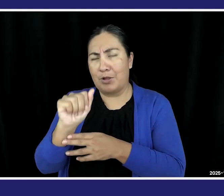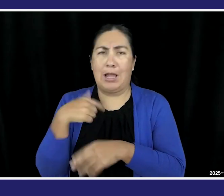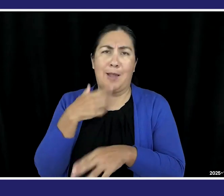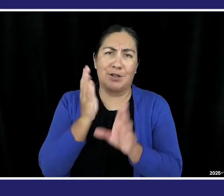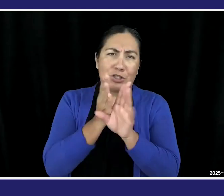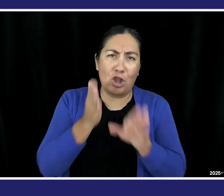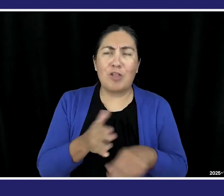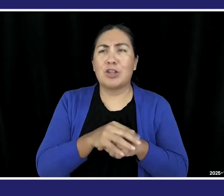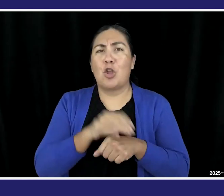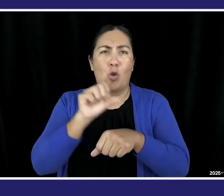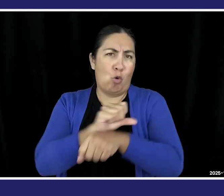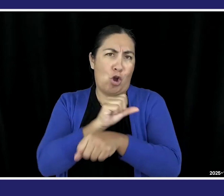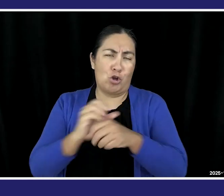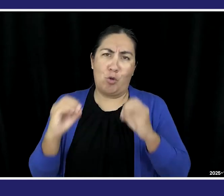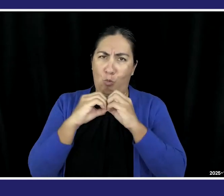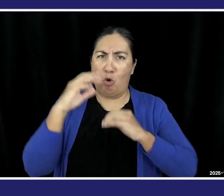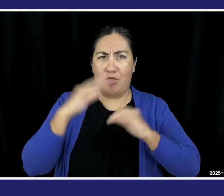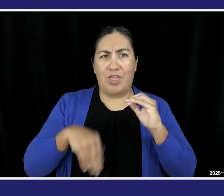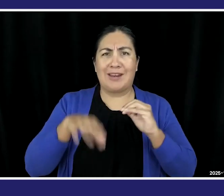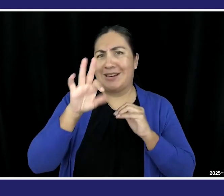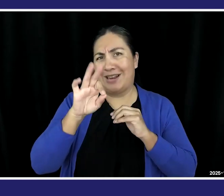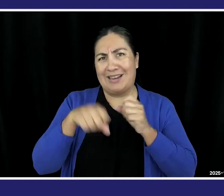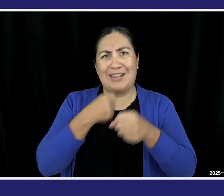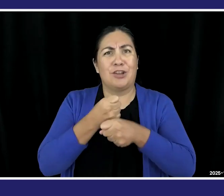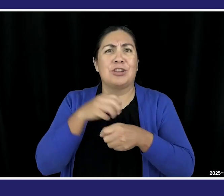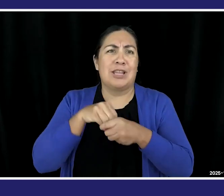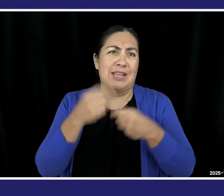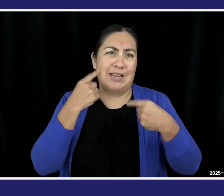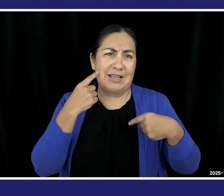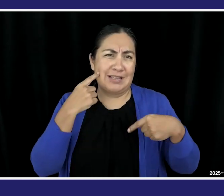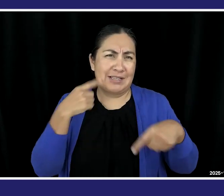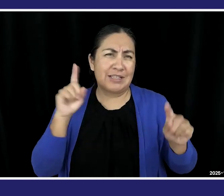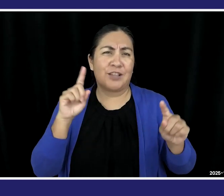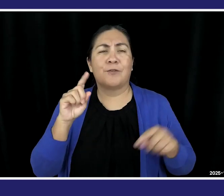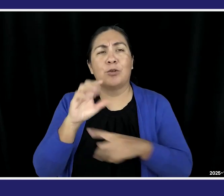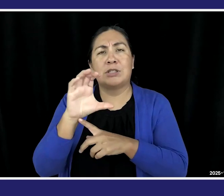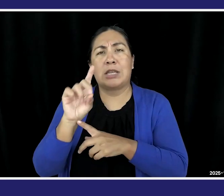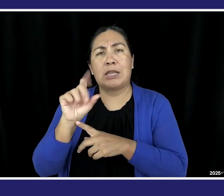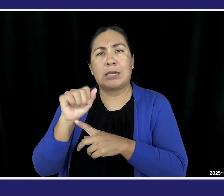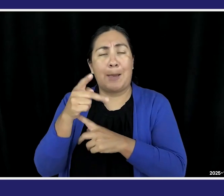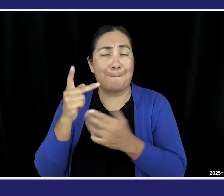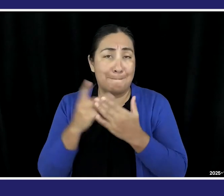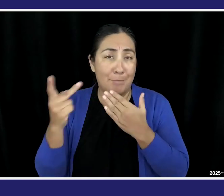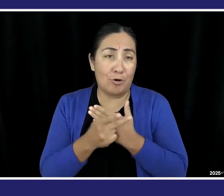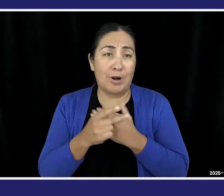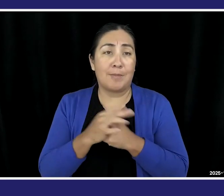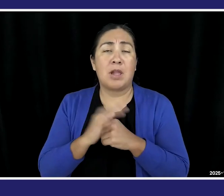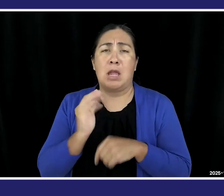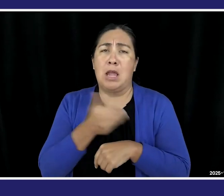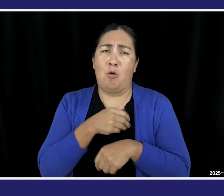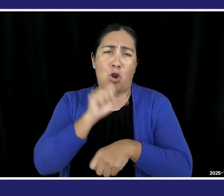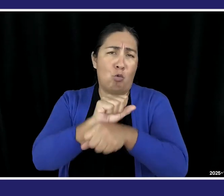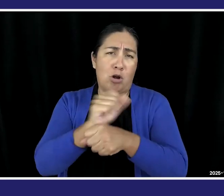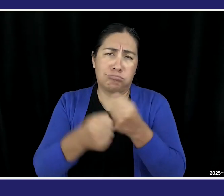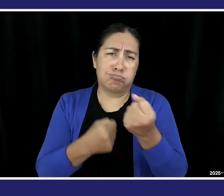psychologist who has worked more than 9 years in a successful CDEPS program. Our work has been supported